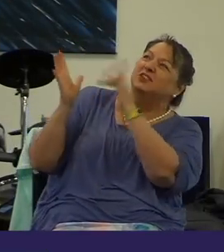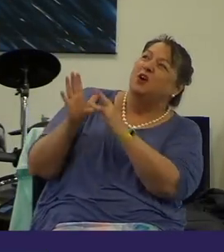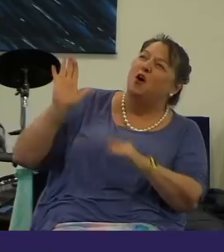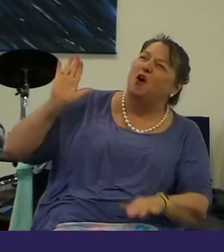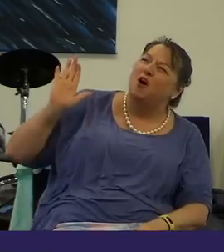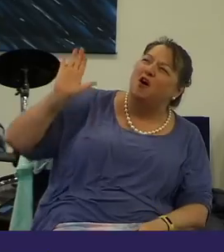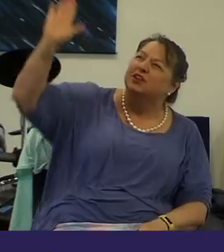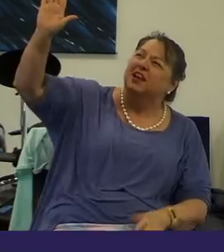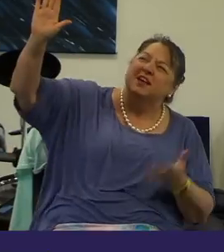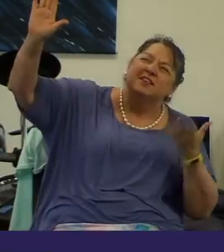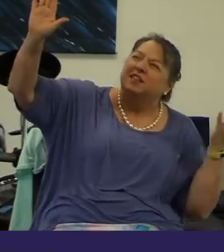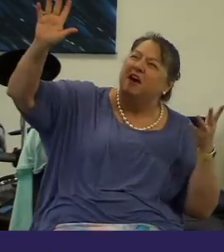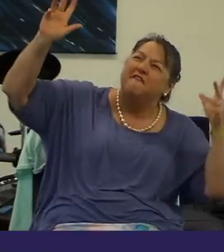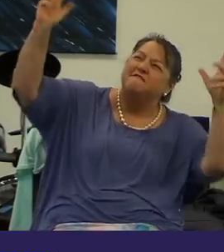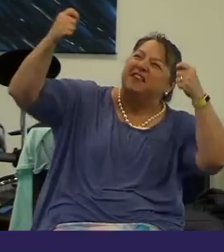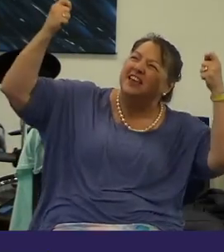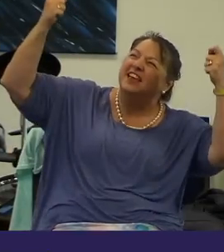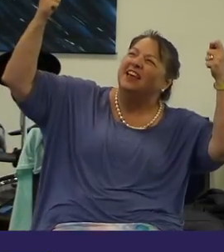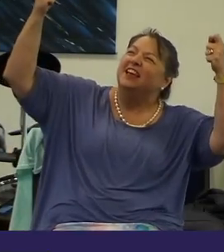Jesus, yours.